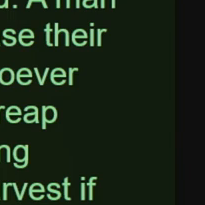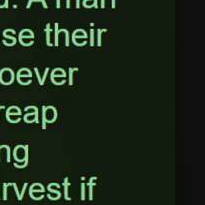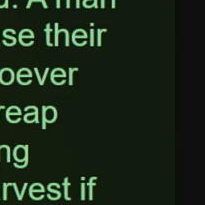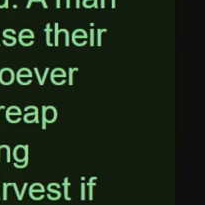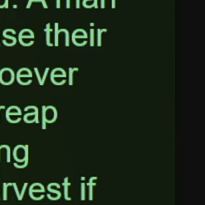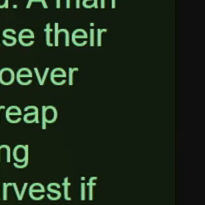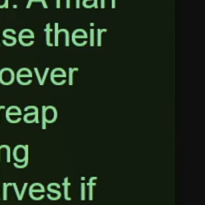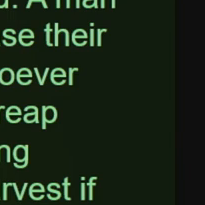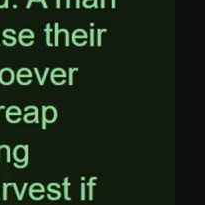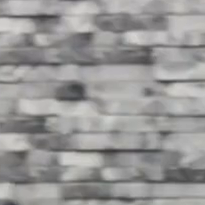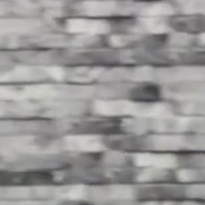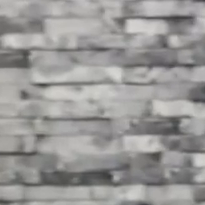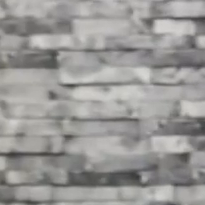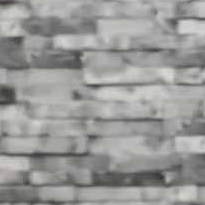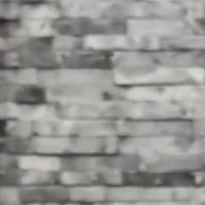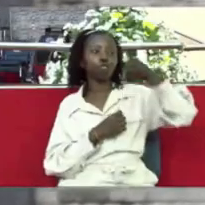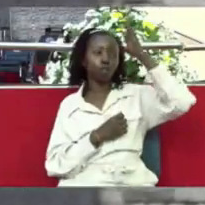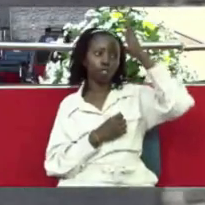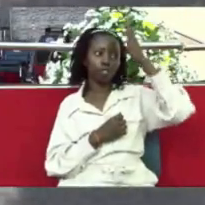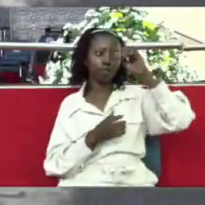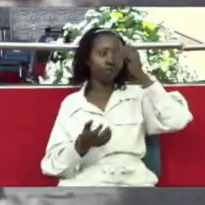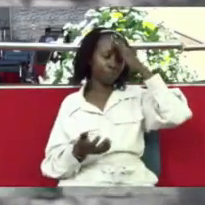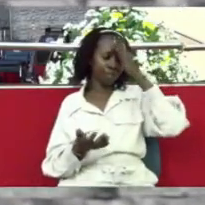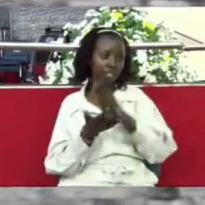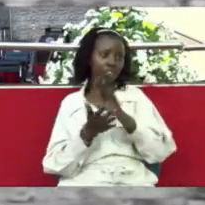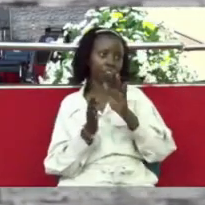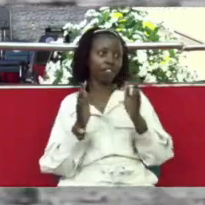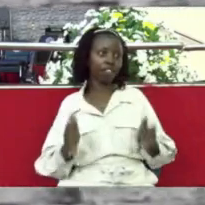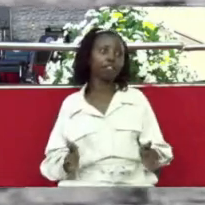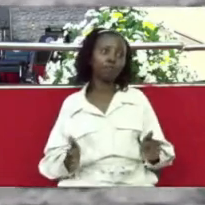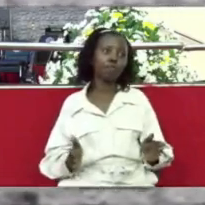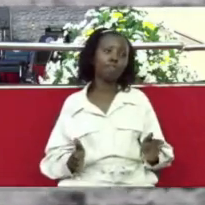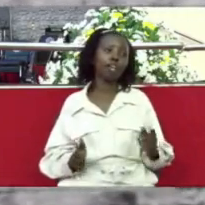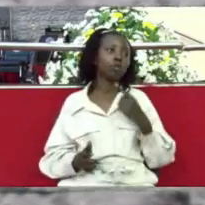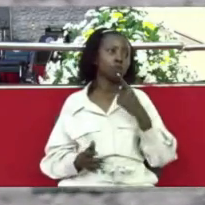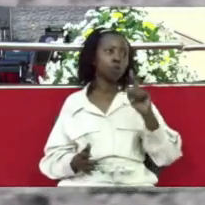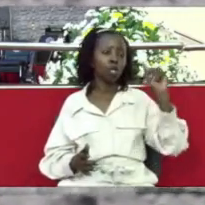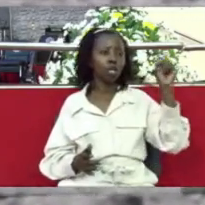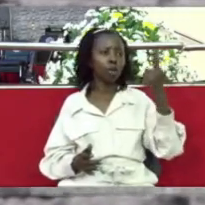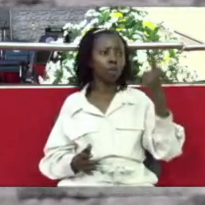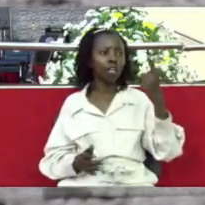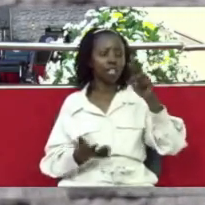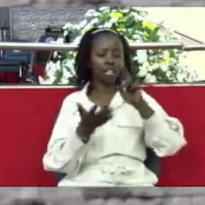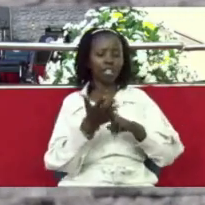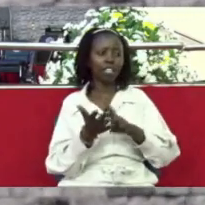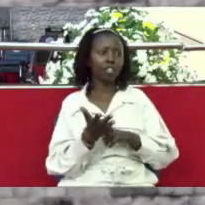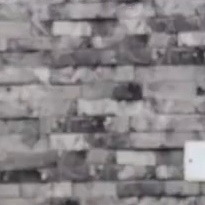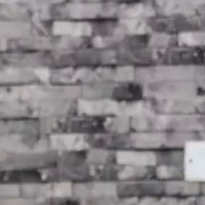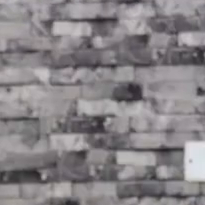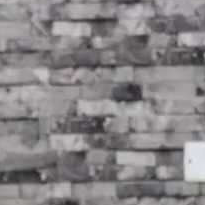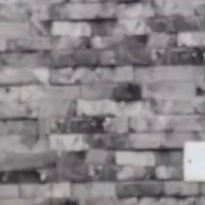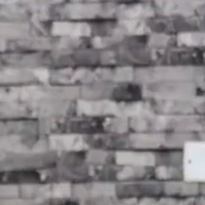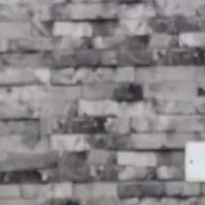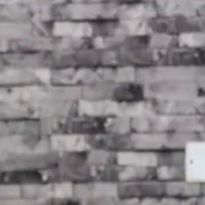Look, the number one reason why you are not getting answers to prayer, write this down. Sababu moja ambayo